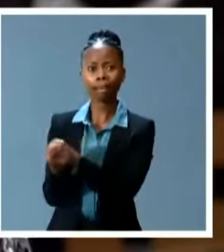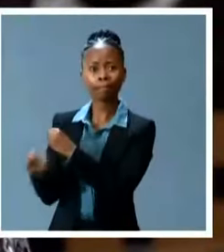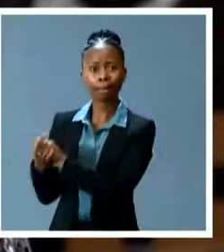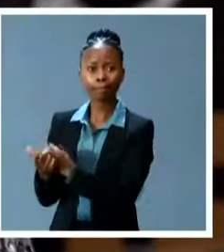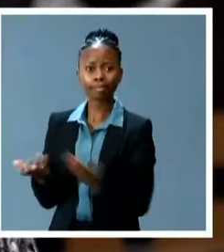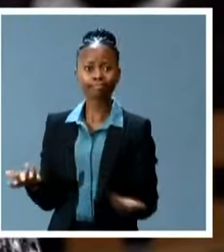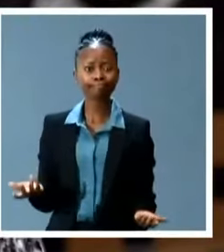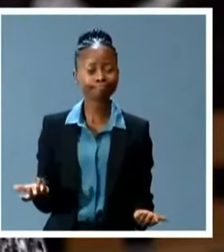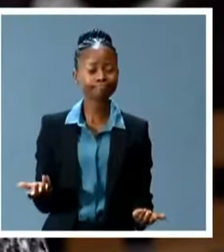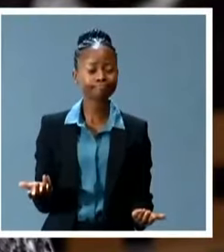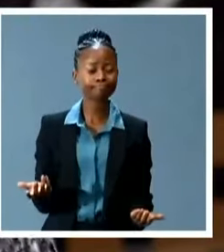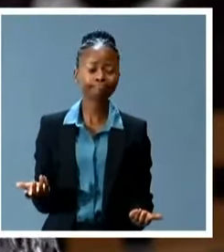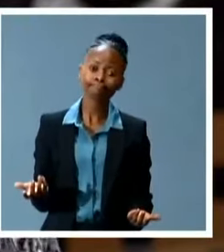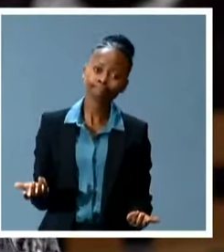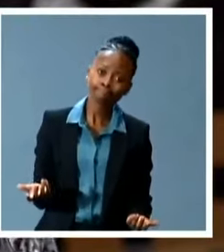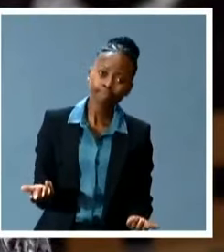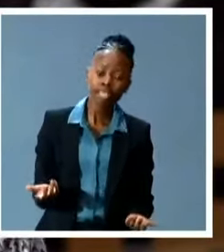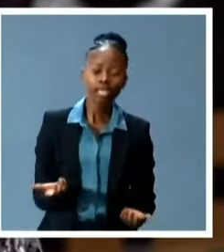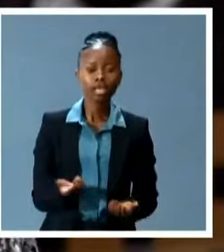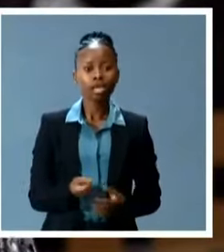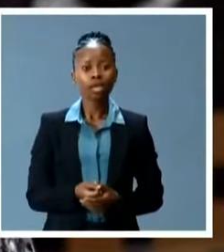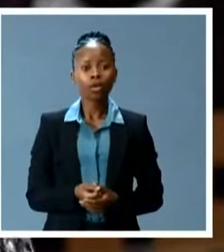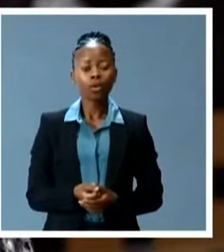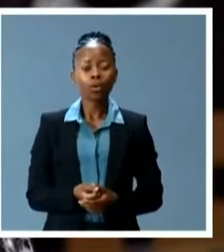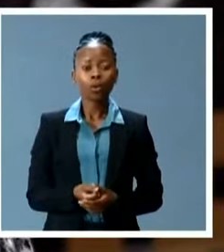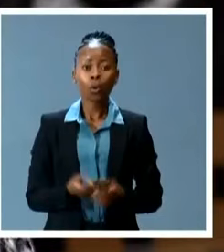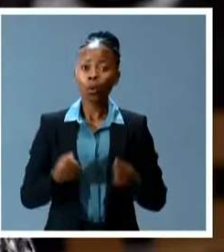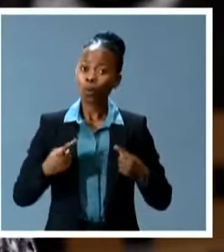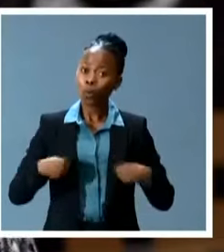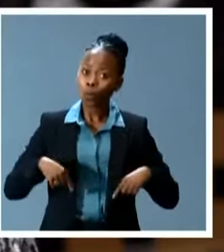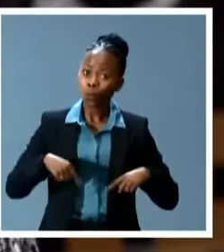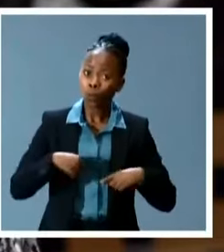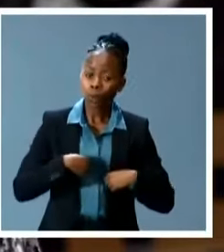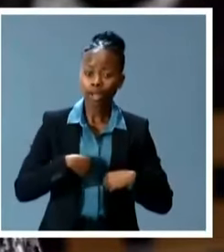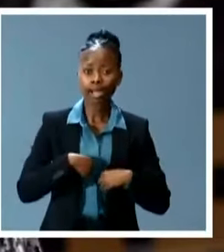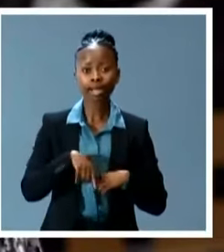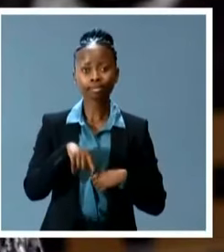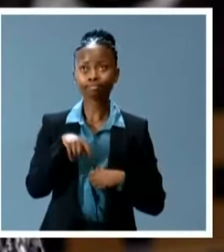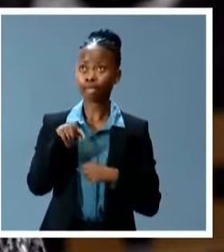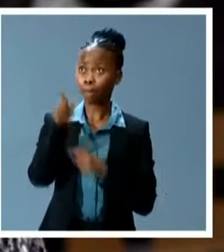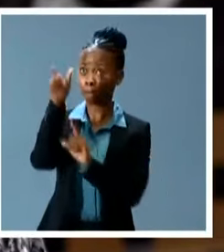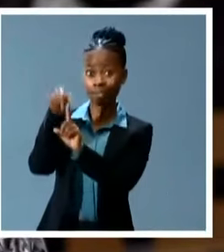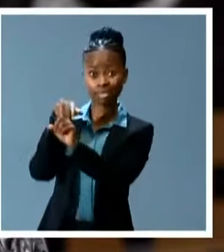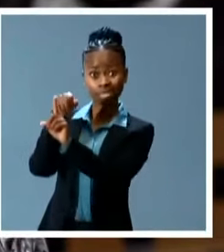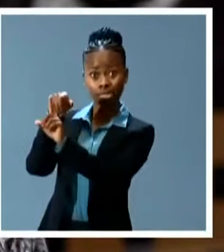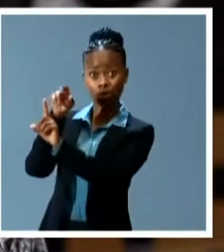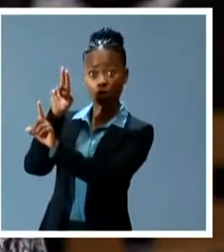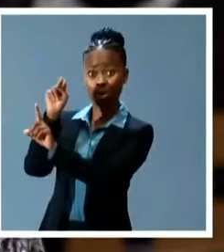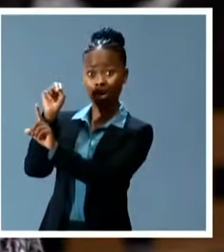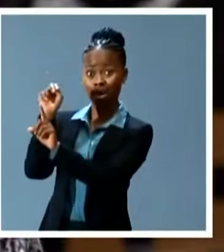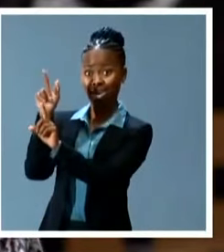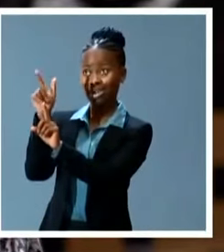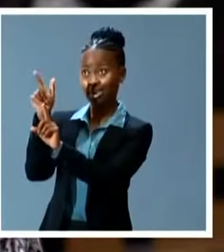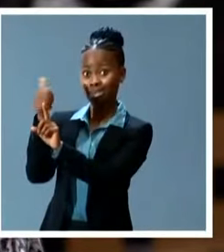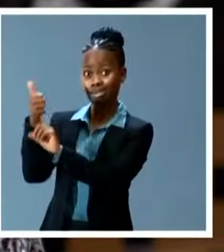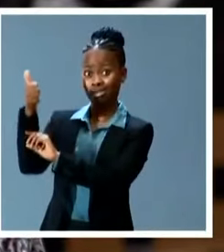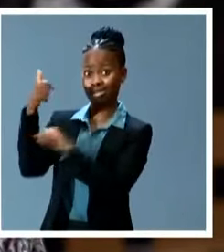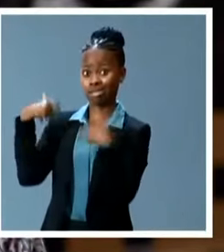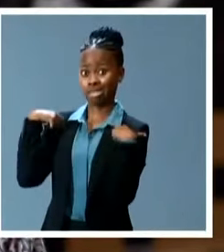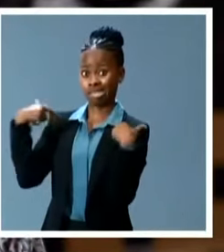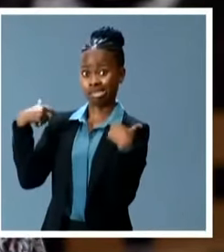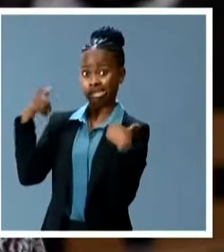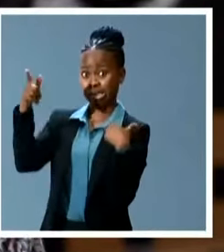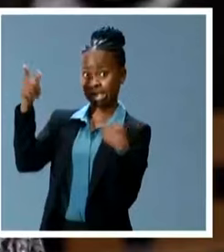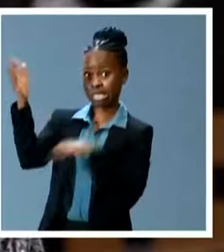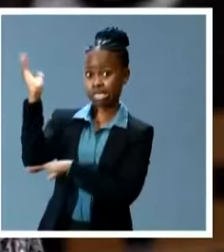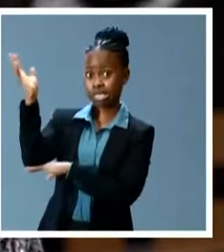ones, it is significant that our distinguished guest, the Secretary General of the United